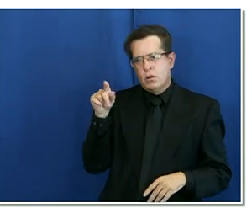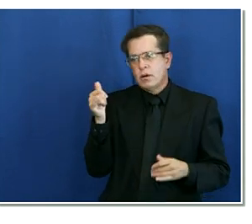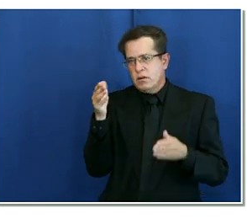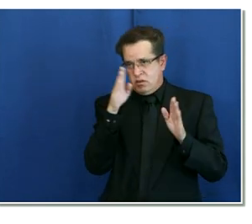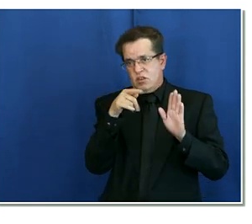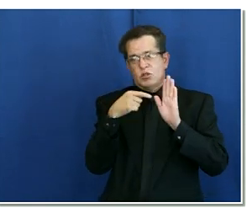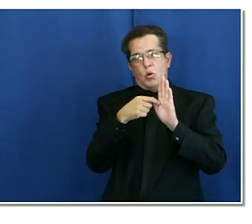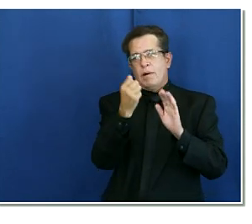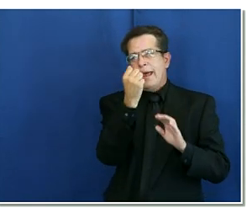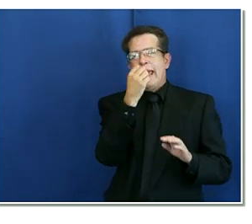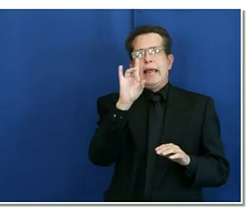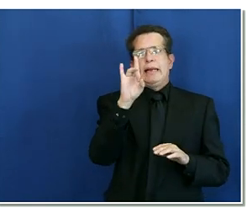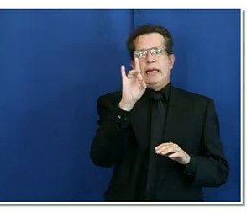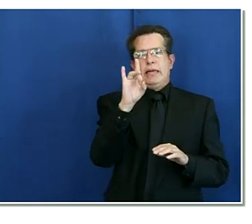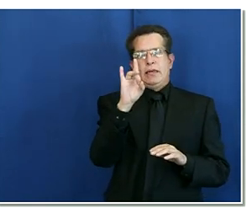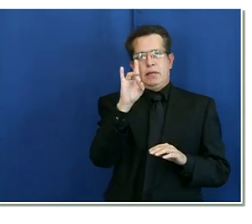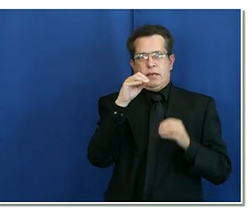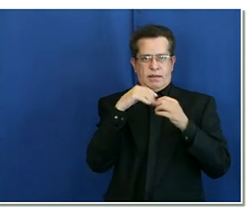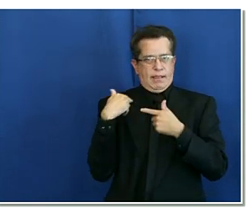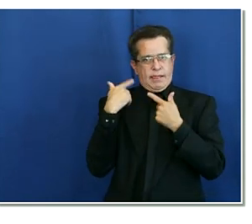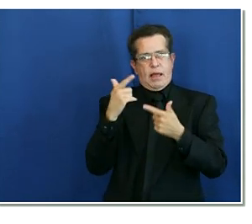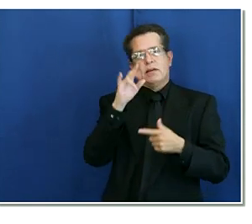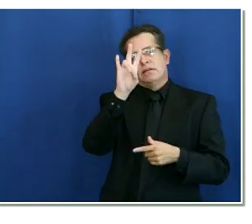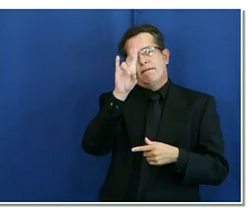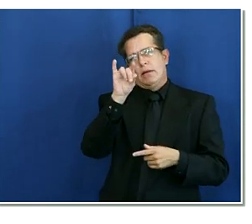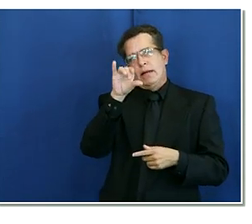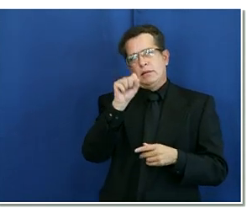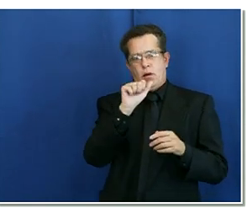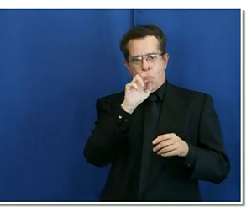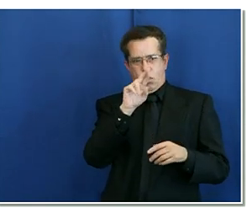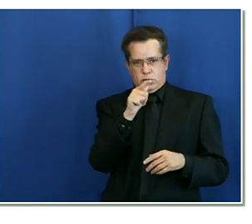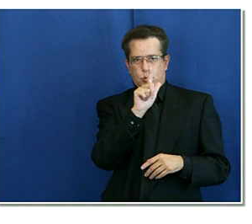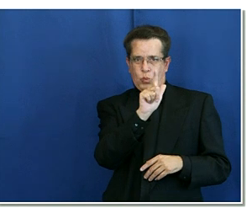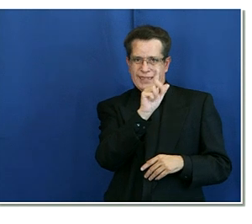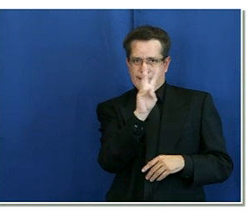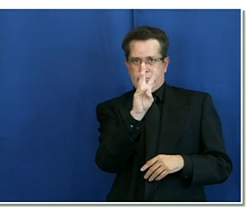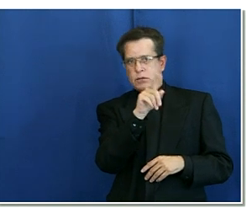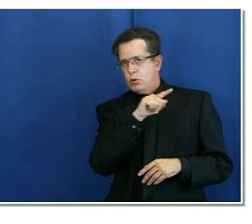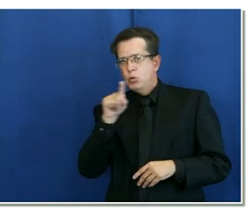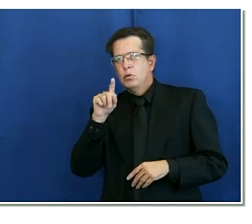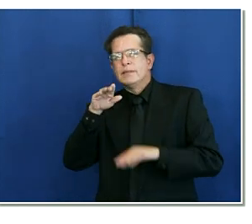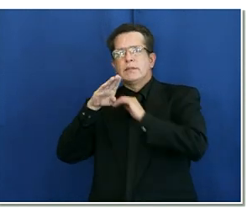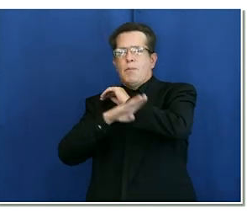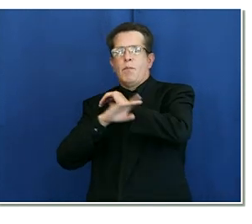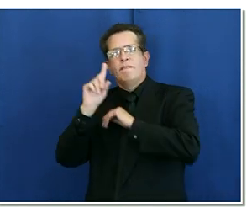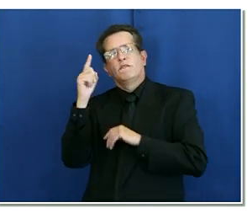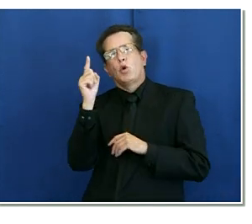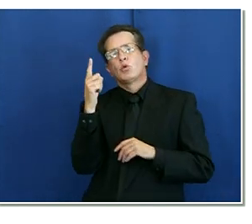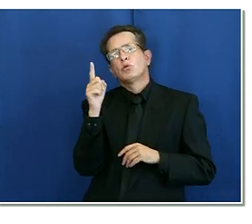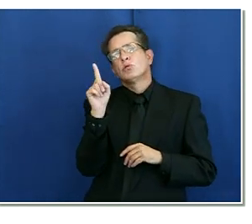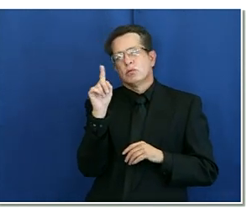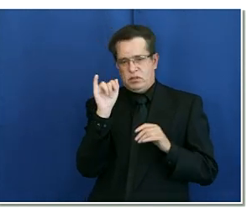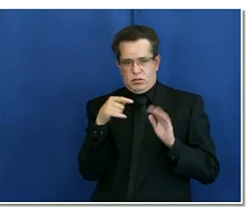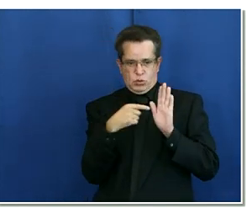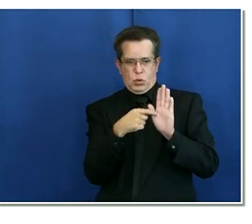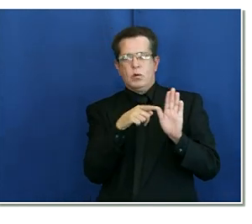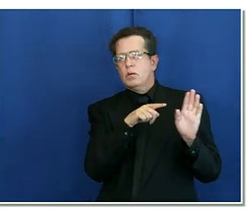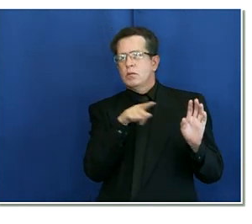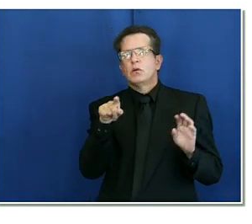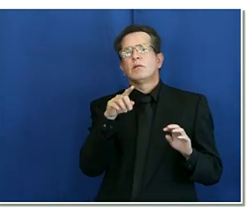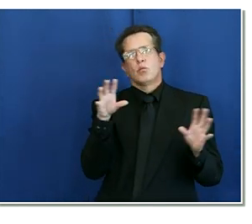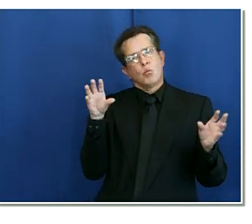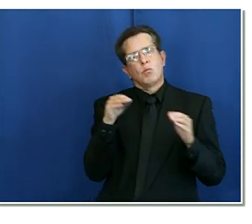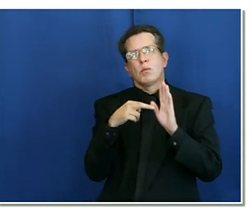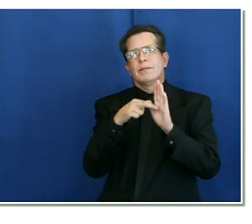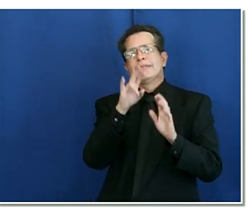18 total community outbreaks for the past 7 days from August 26th to September 1st, which represents 76